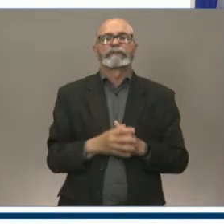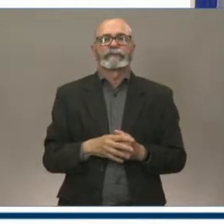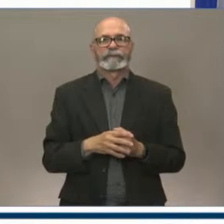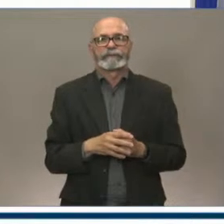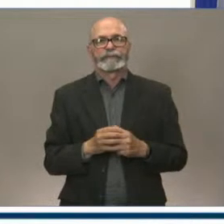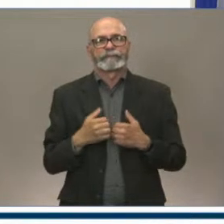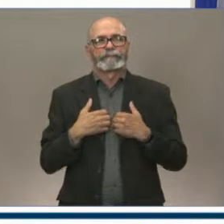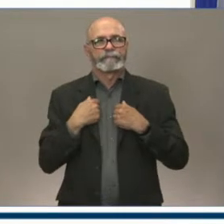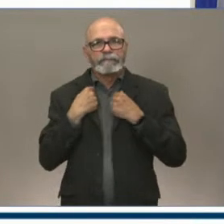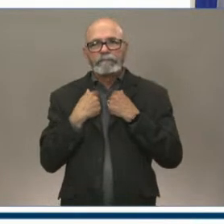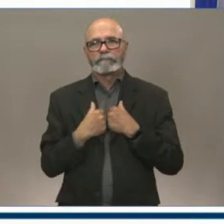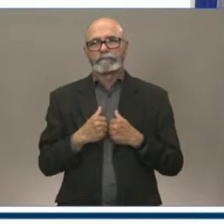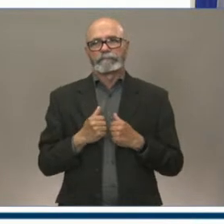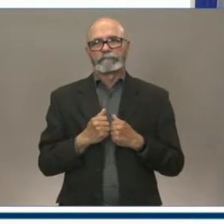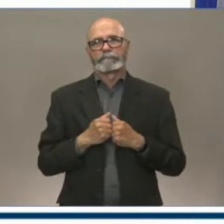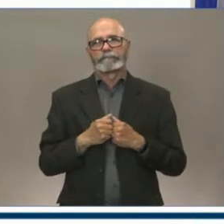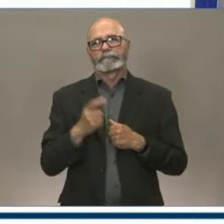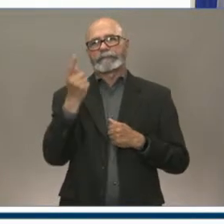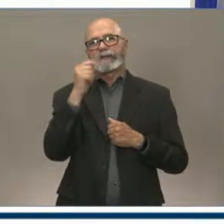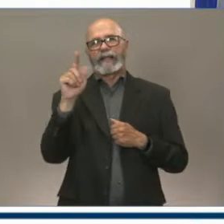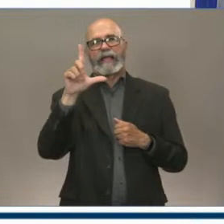Healy from the Laker. Go ahead, Pat.